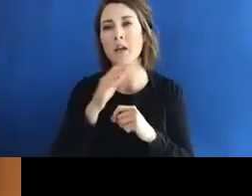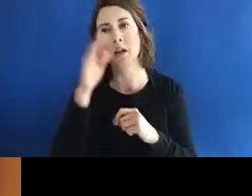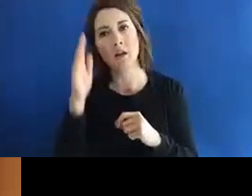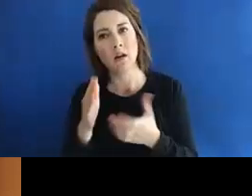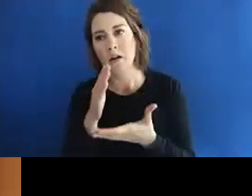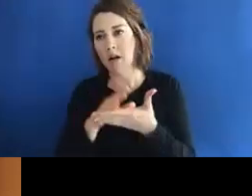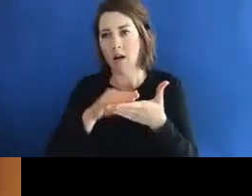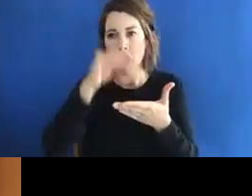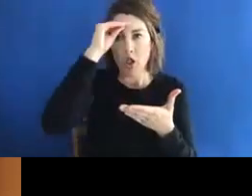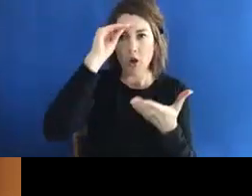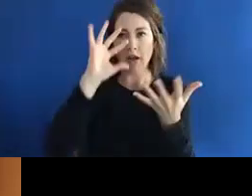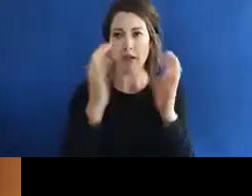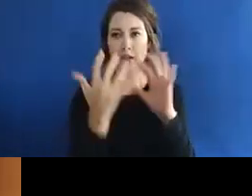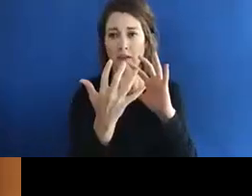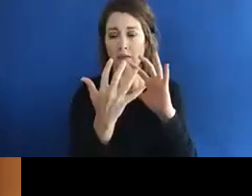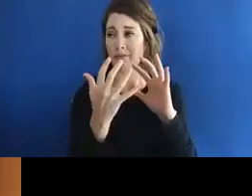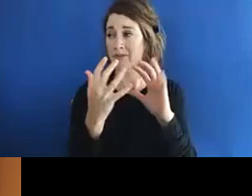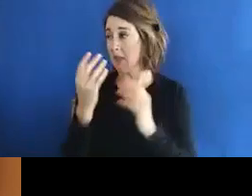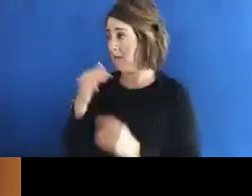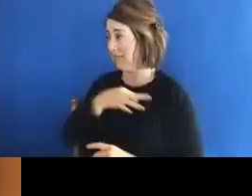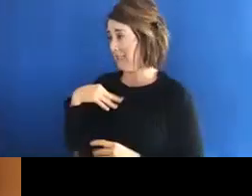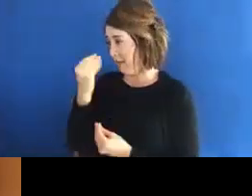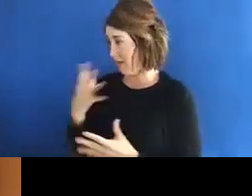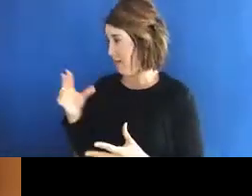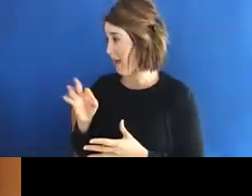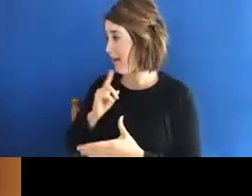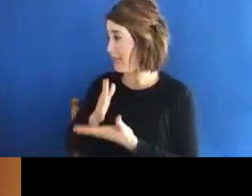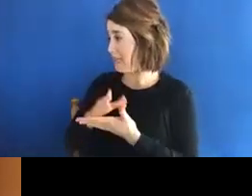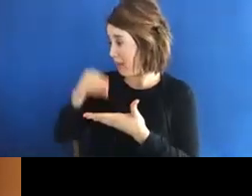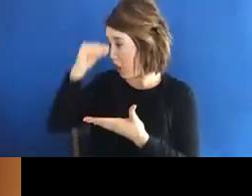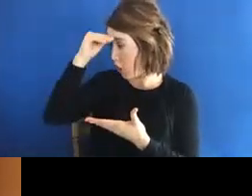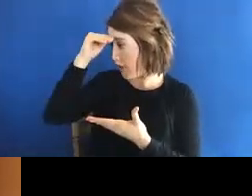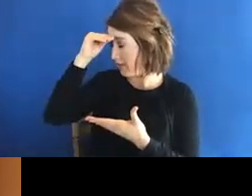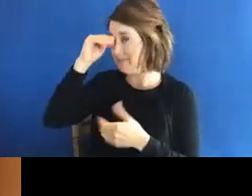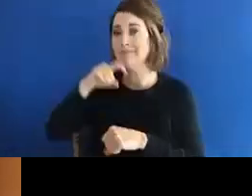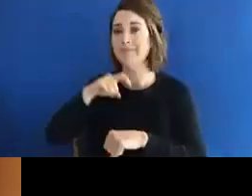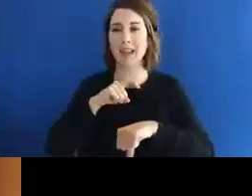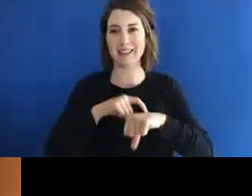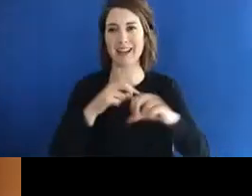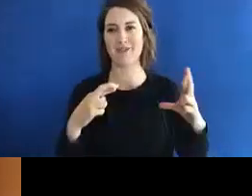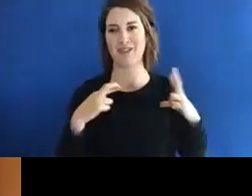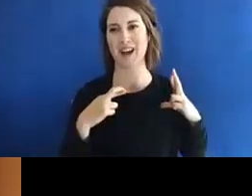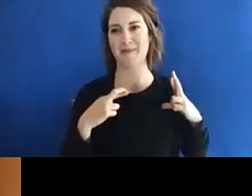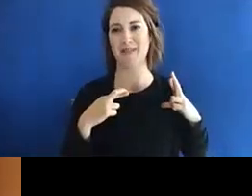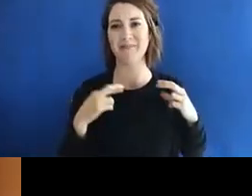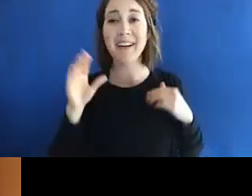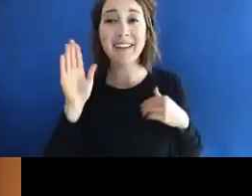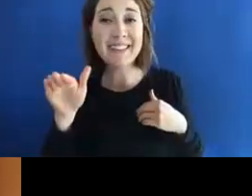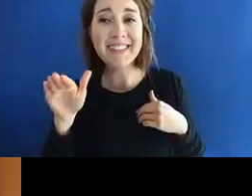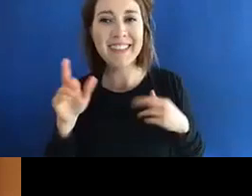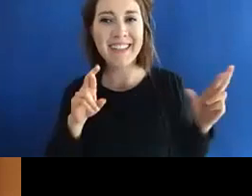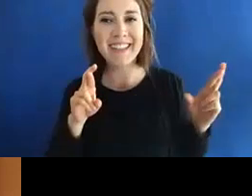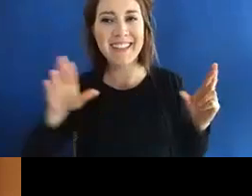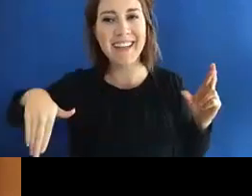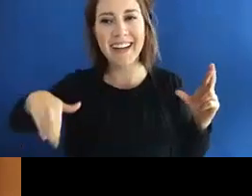told my staff, if I ever stop learning in my career, it's time to go to the house and retire. But I'm not ready yet.